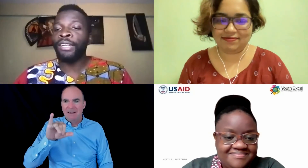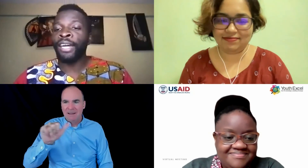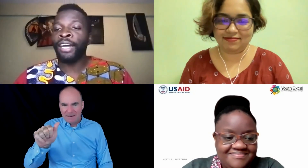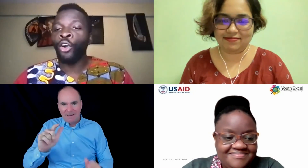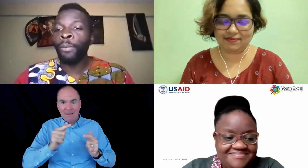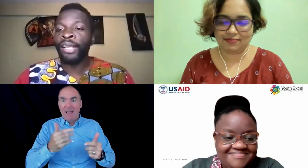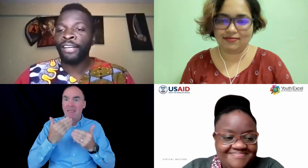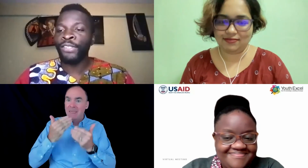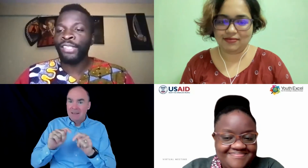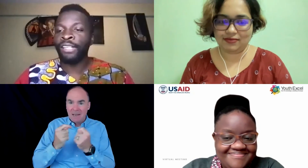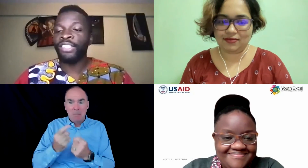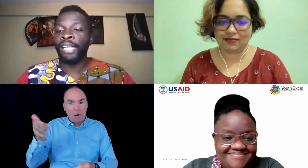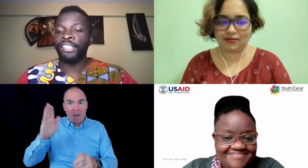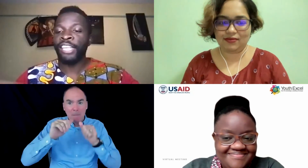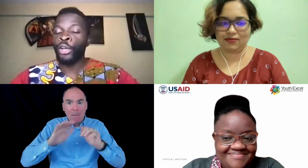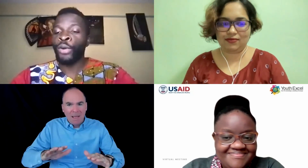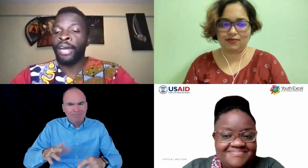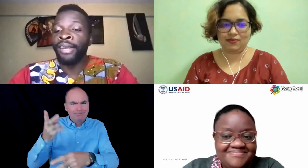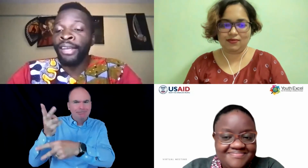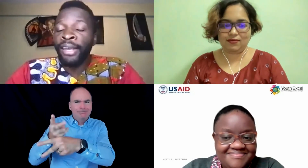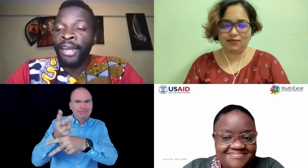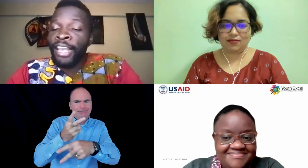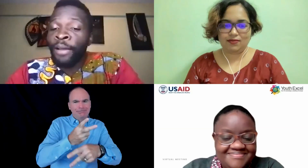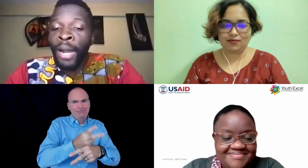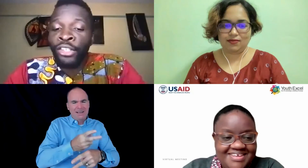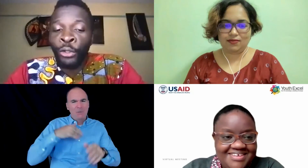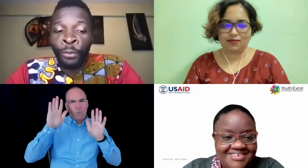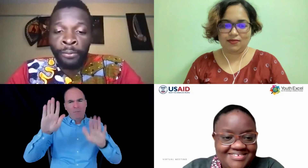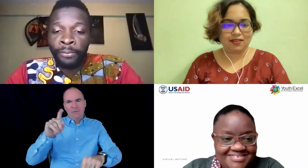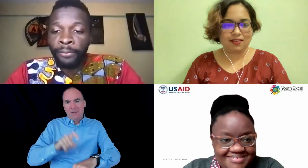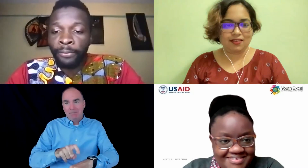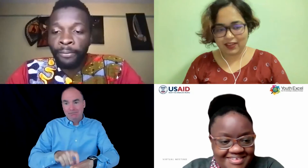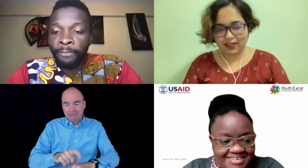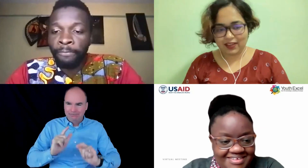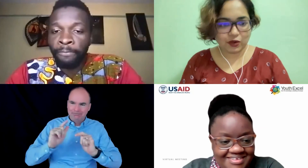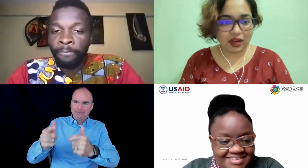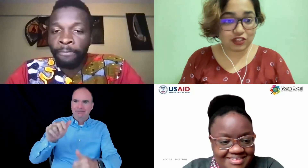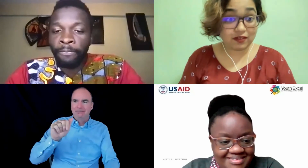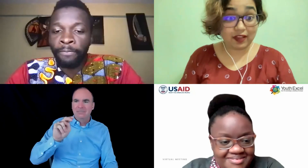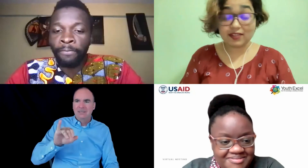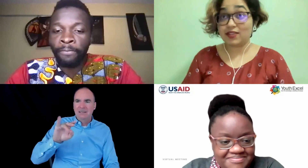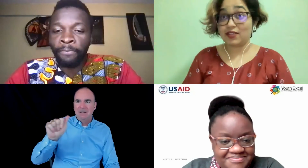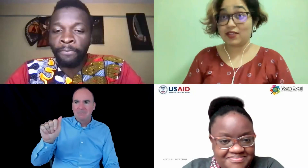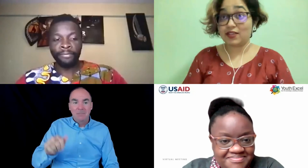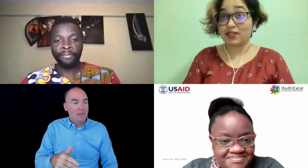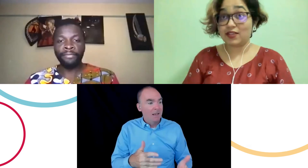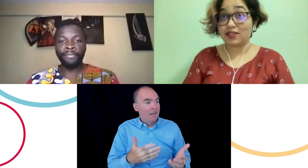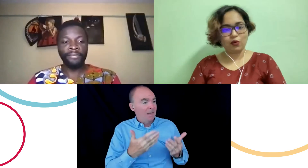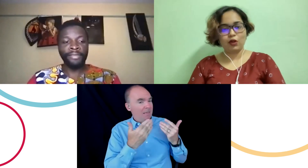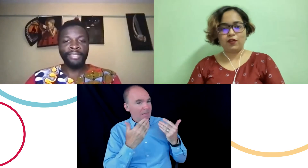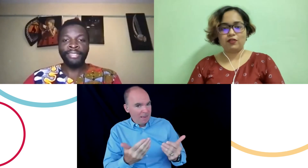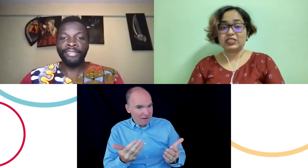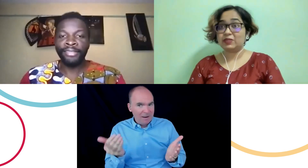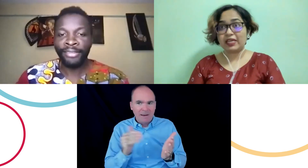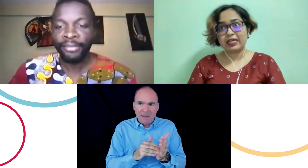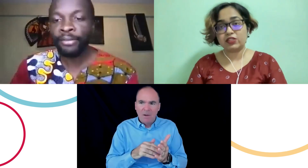team, and God bless. Have yourselves a fantastic time where you are. Ananya, back to you. Thank you so much. Thanks a lot again to